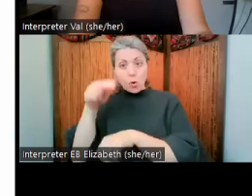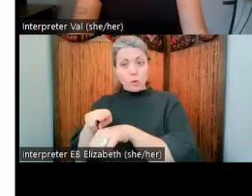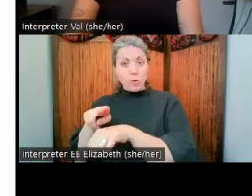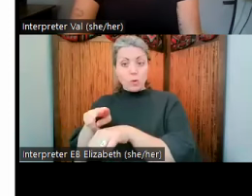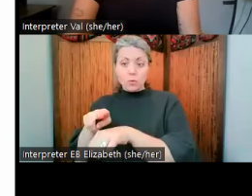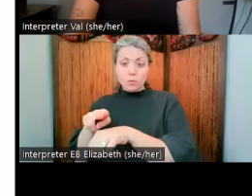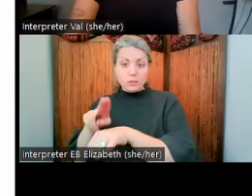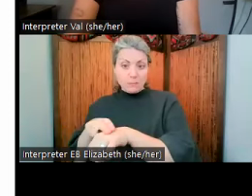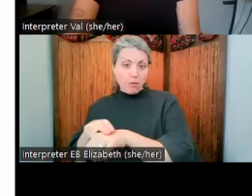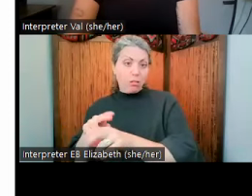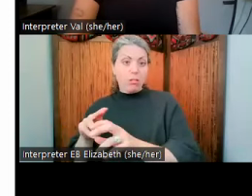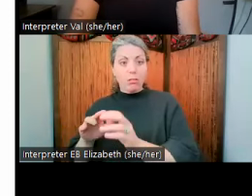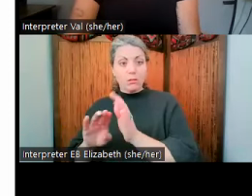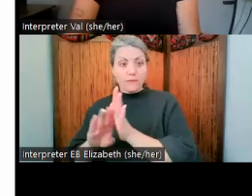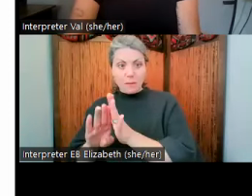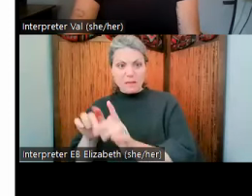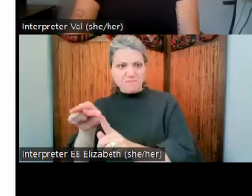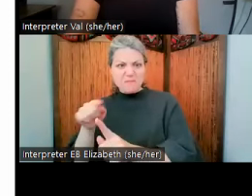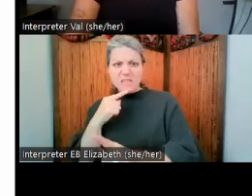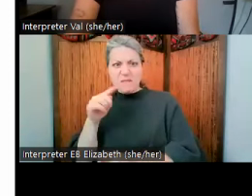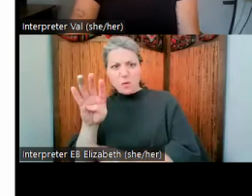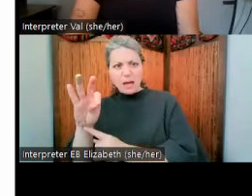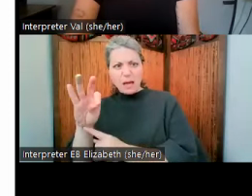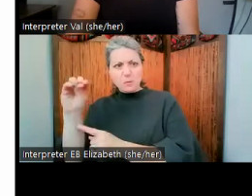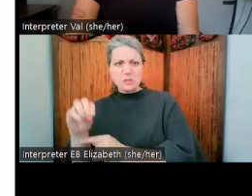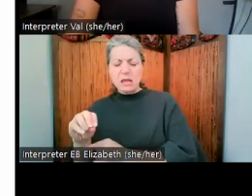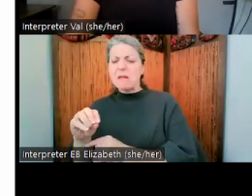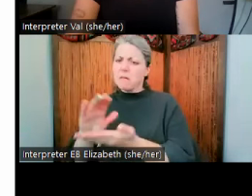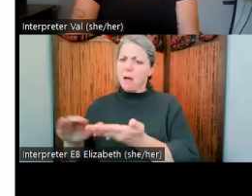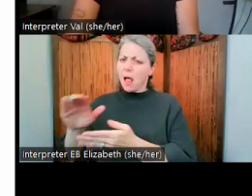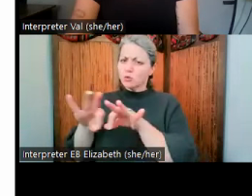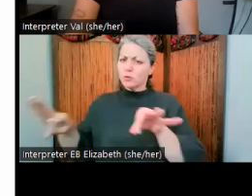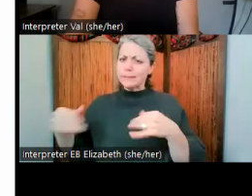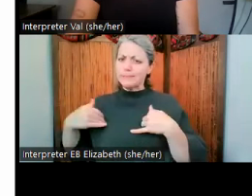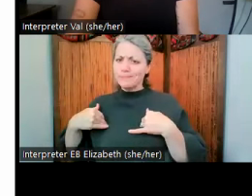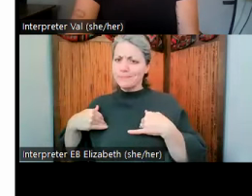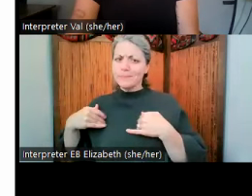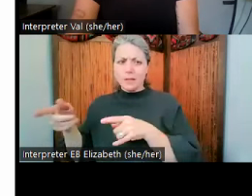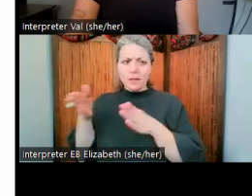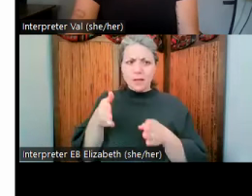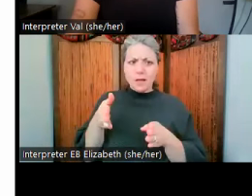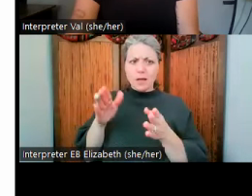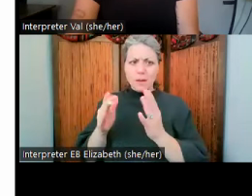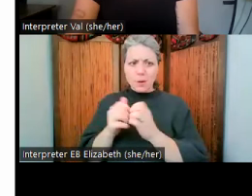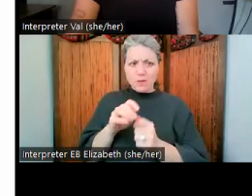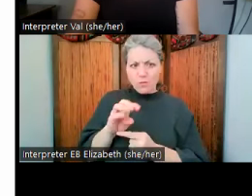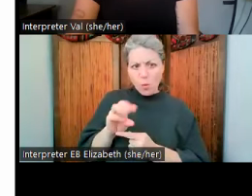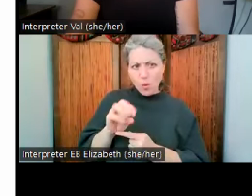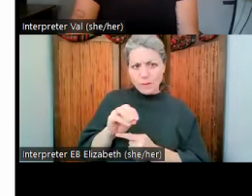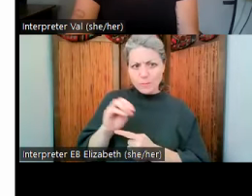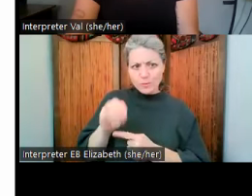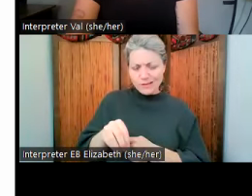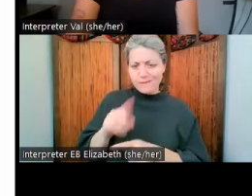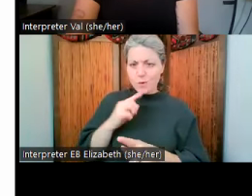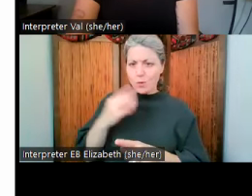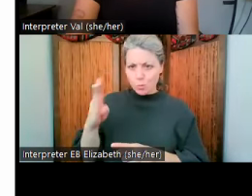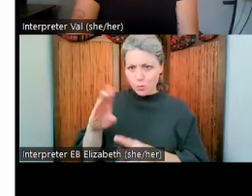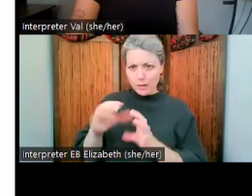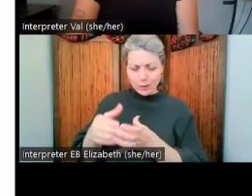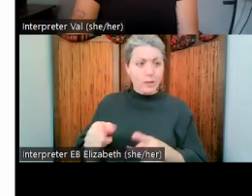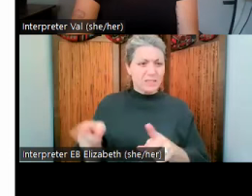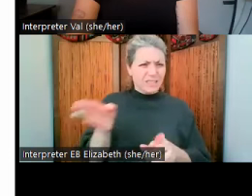or higher. And then there's an interesting trend which we think emerges in this group of this table,